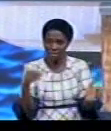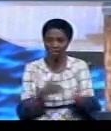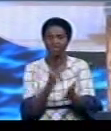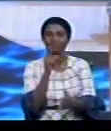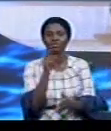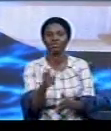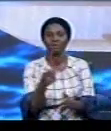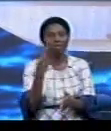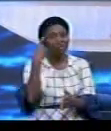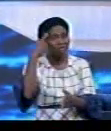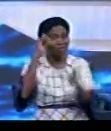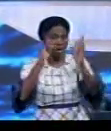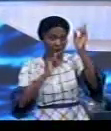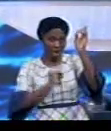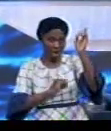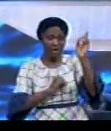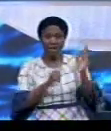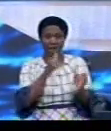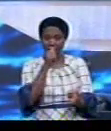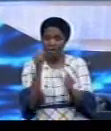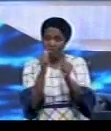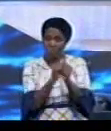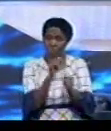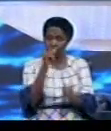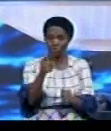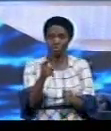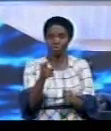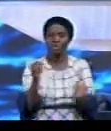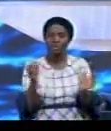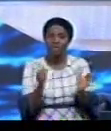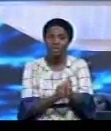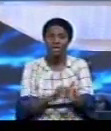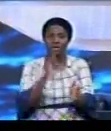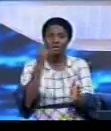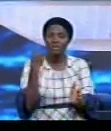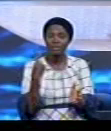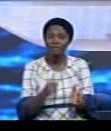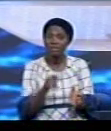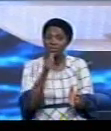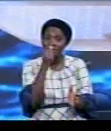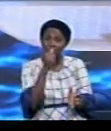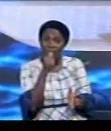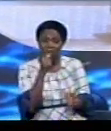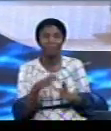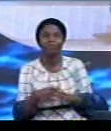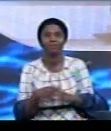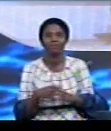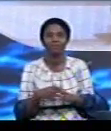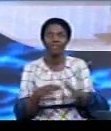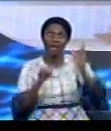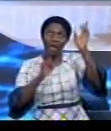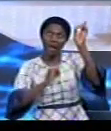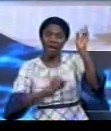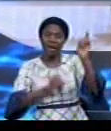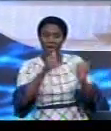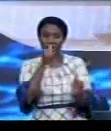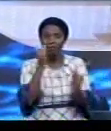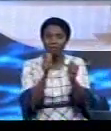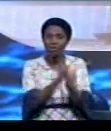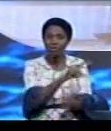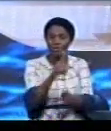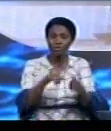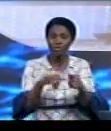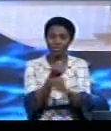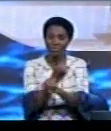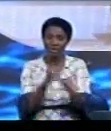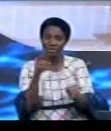am with thee. That's the secret. I am with thee, to save thee and to